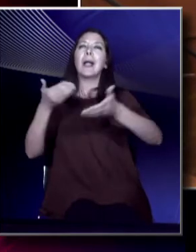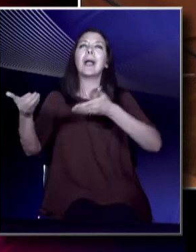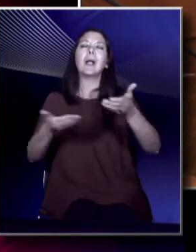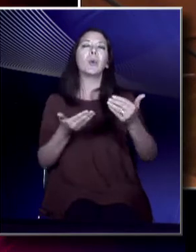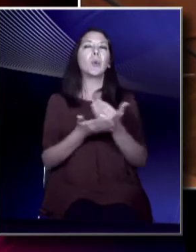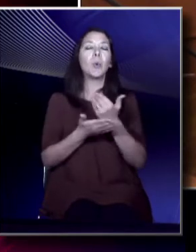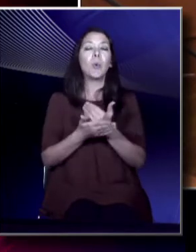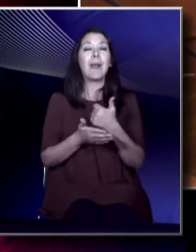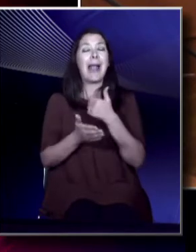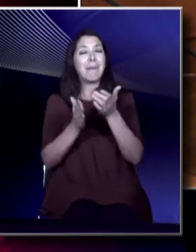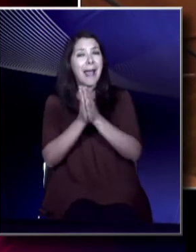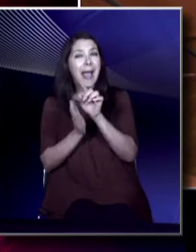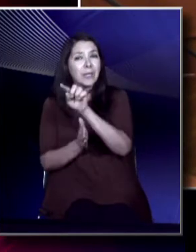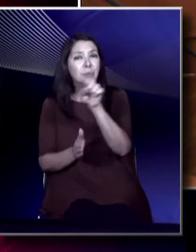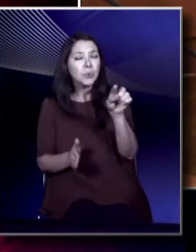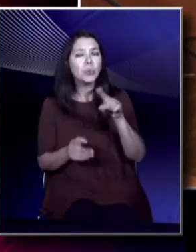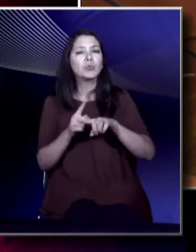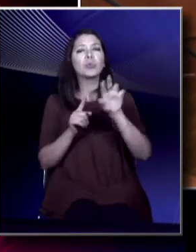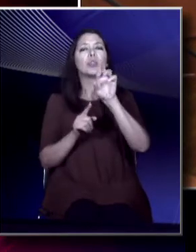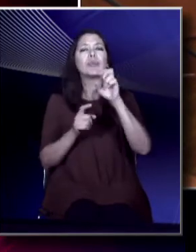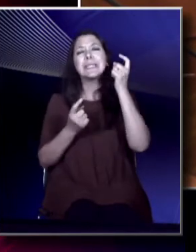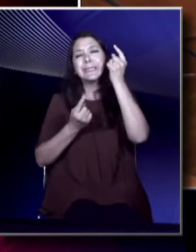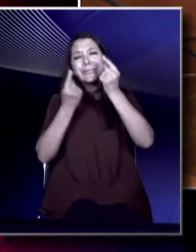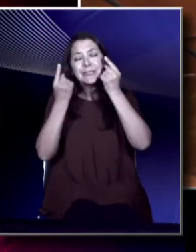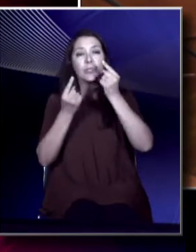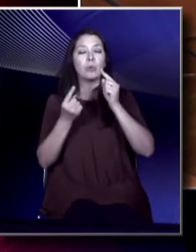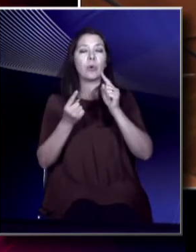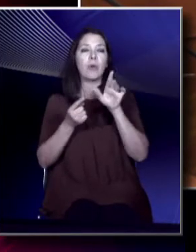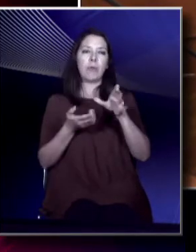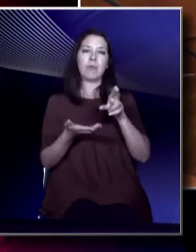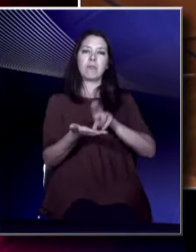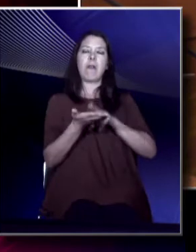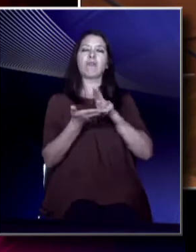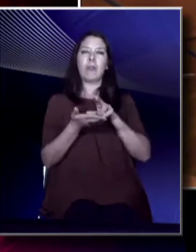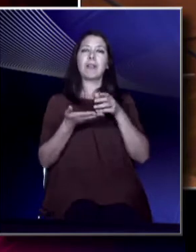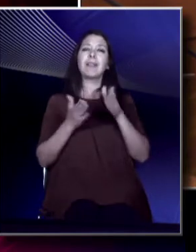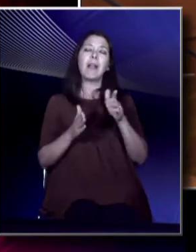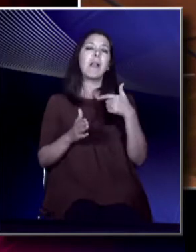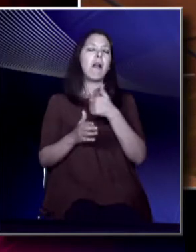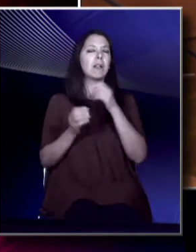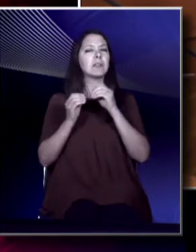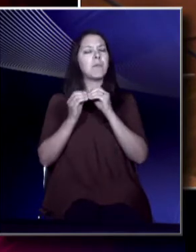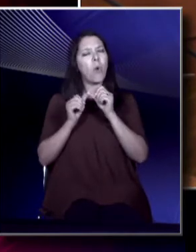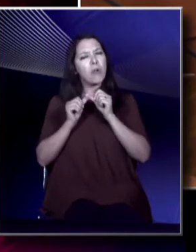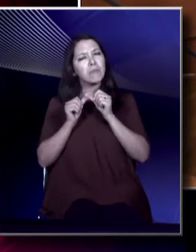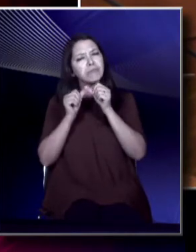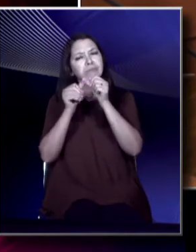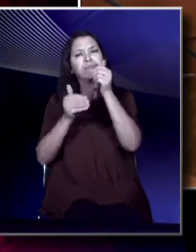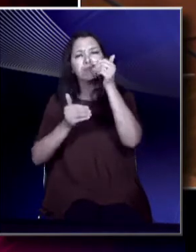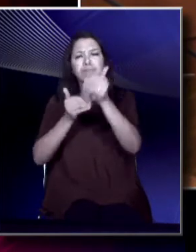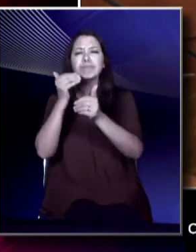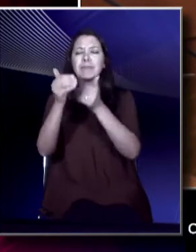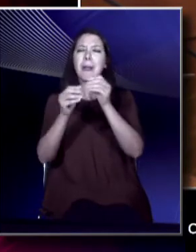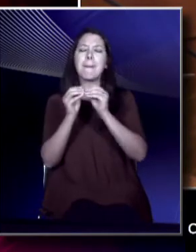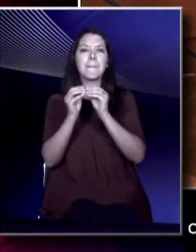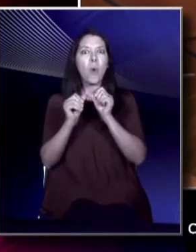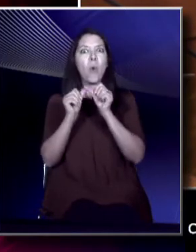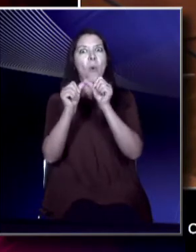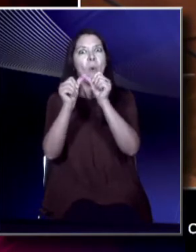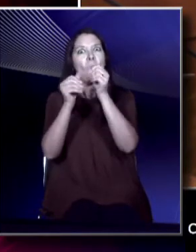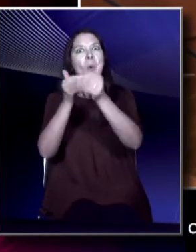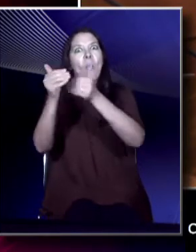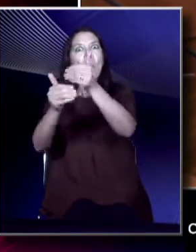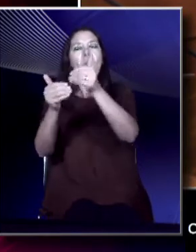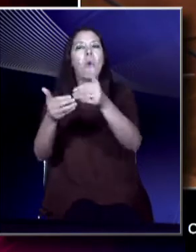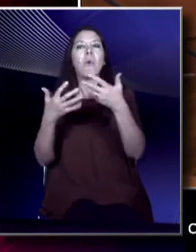you reconsider renewing Barb's contract and allow us to continue moving forward, continue with our momentum, rather than